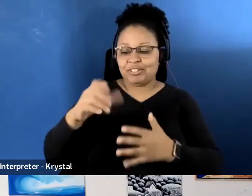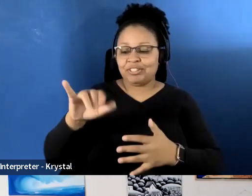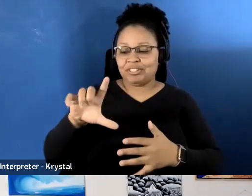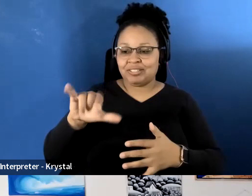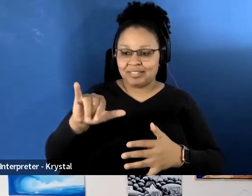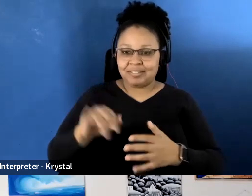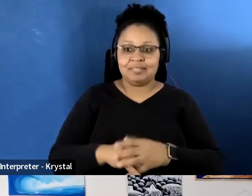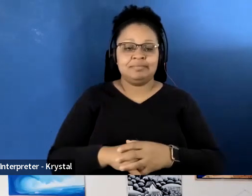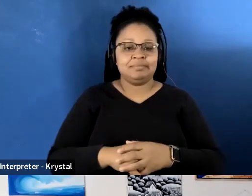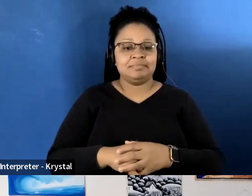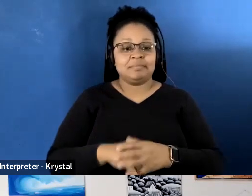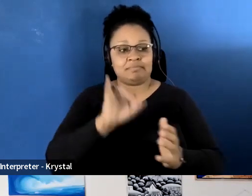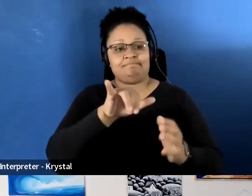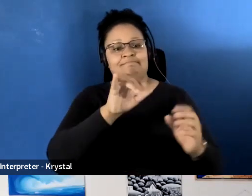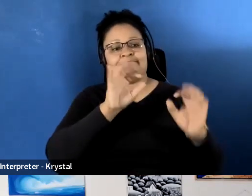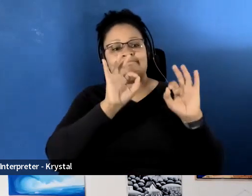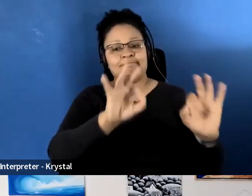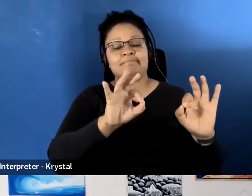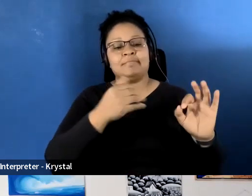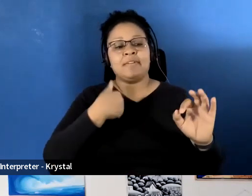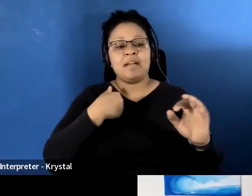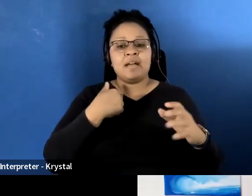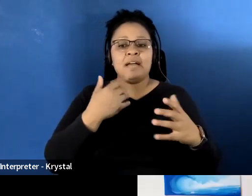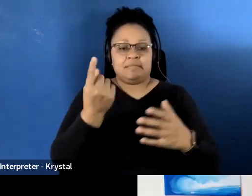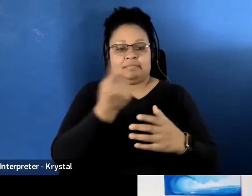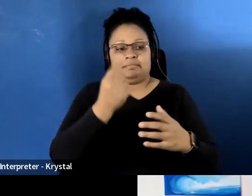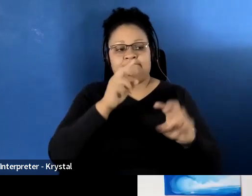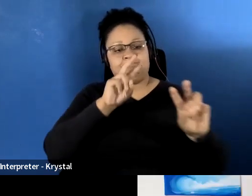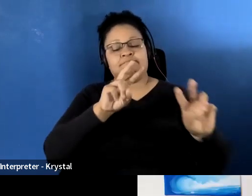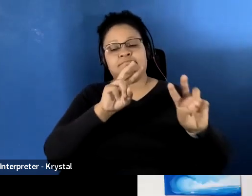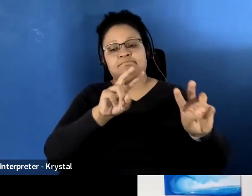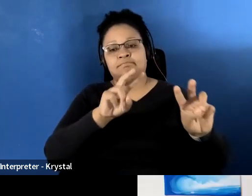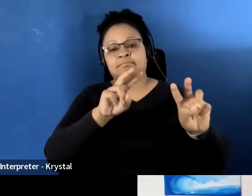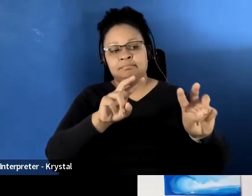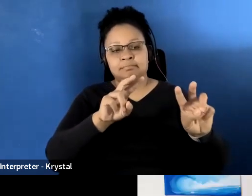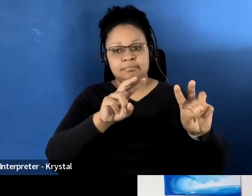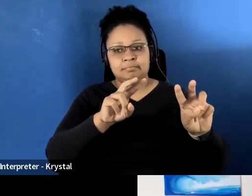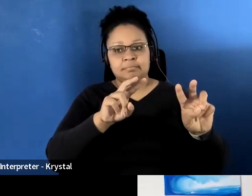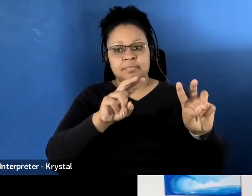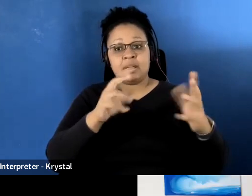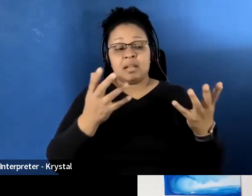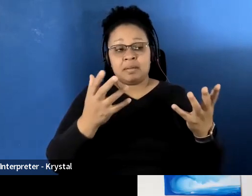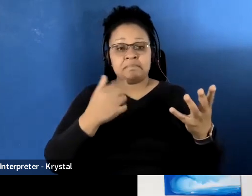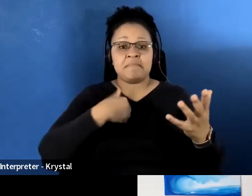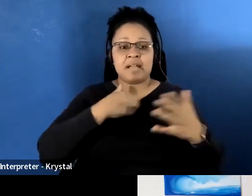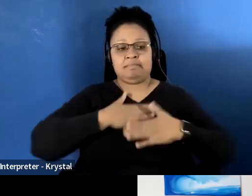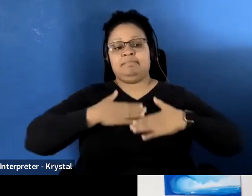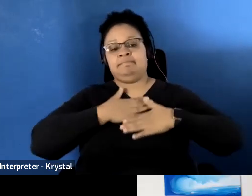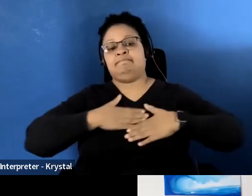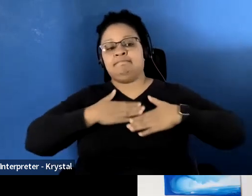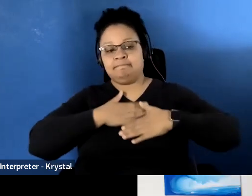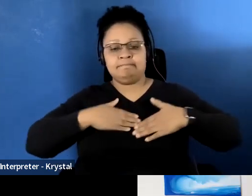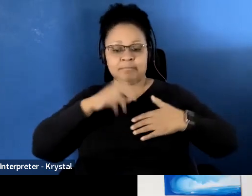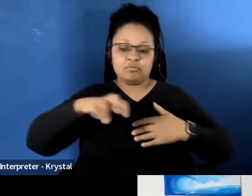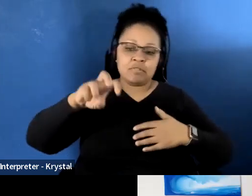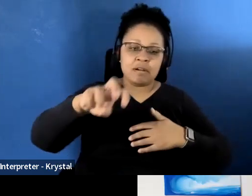That's a perfect thing, is to have something to look forward to. I like to travel, and